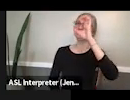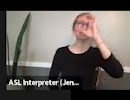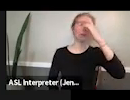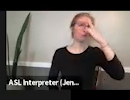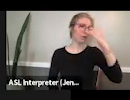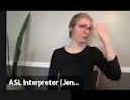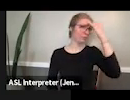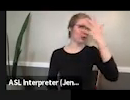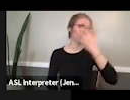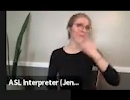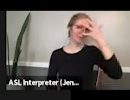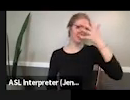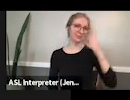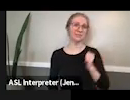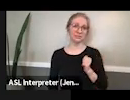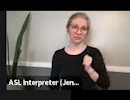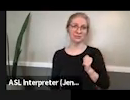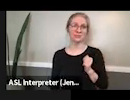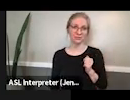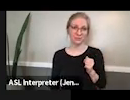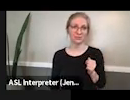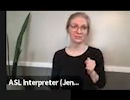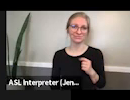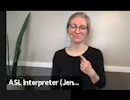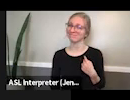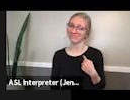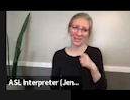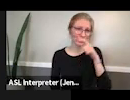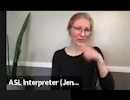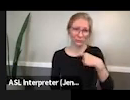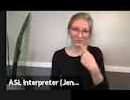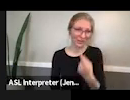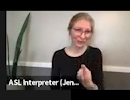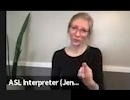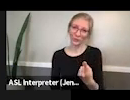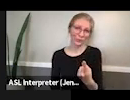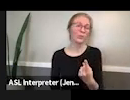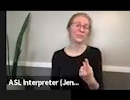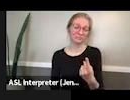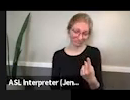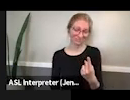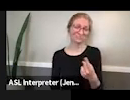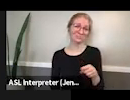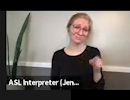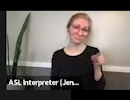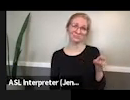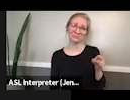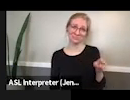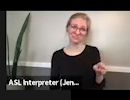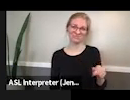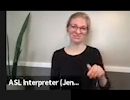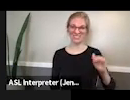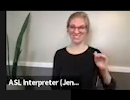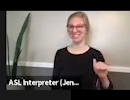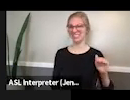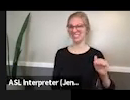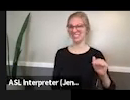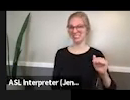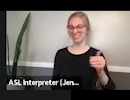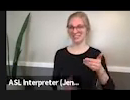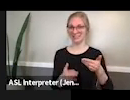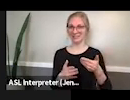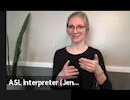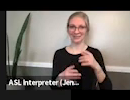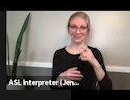face, right? I don't need to tell you that, yeah, they little kids that in the